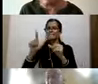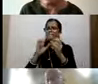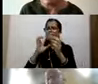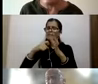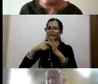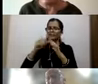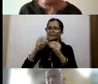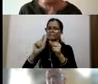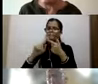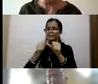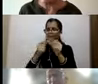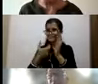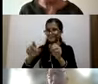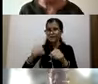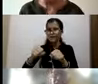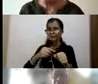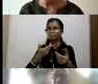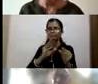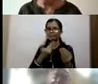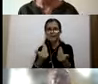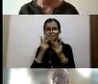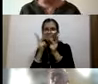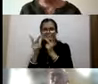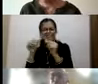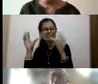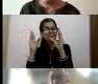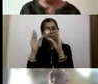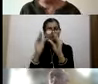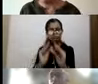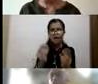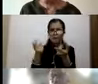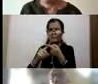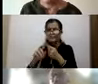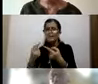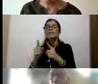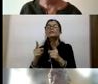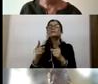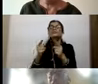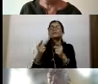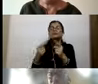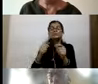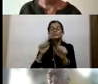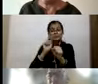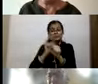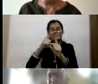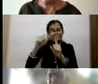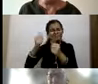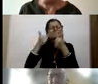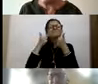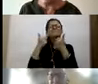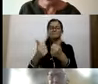are migratory. Yeah. you know, definitely even small patch conservation is also working. It shows very well.